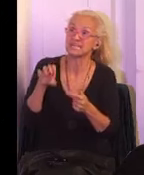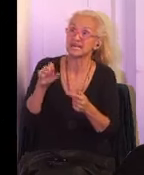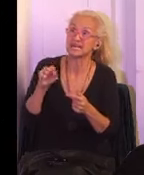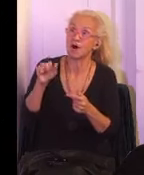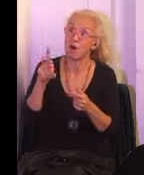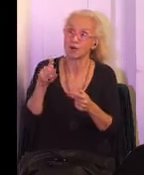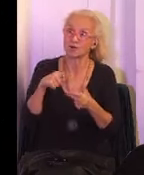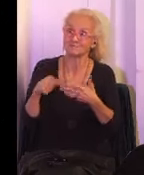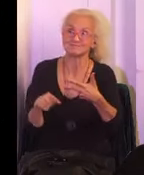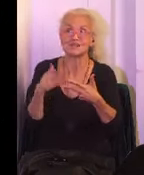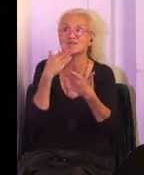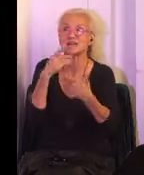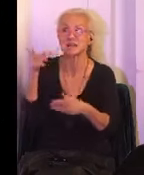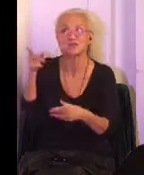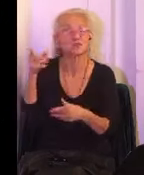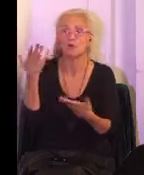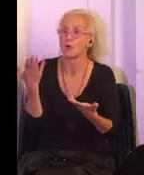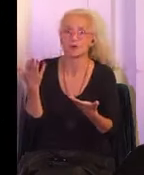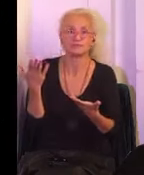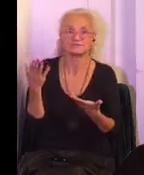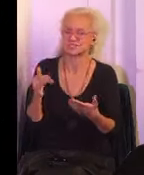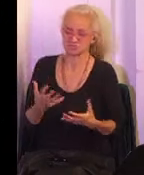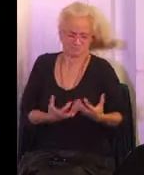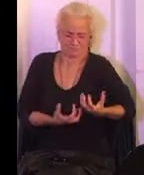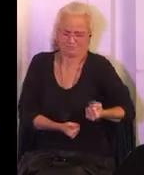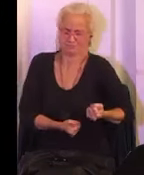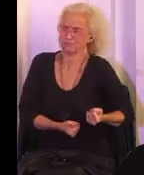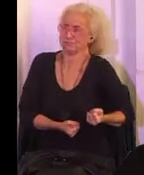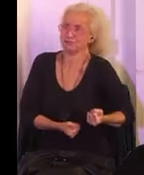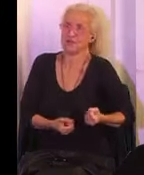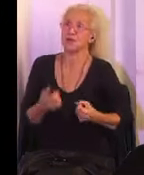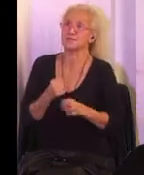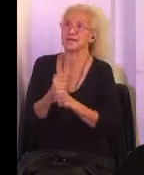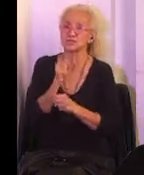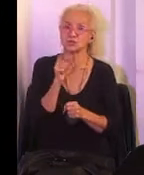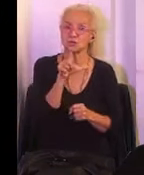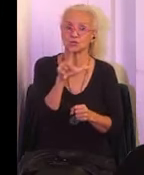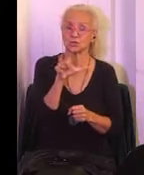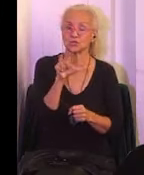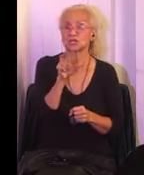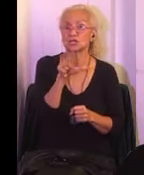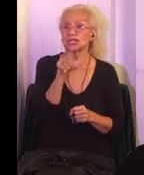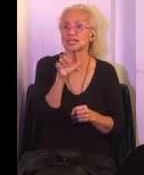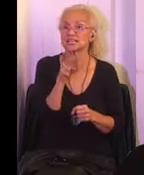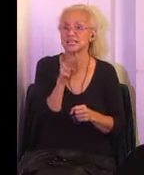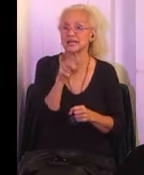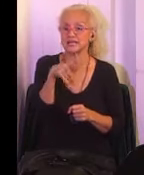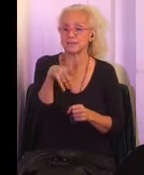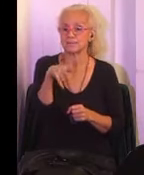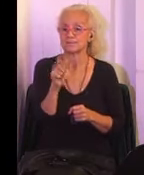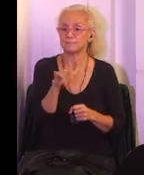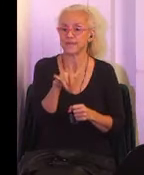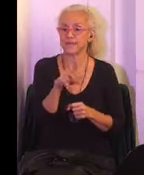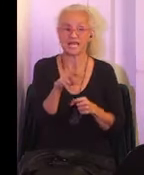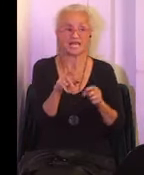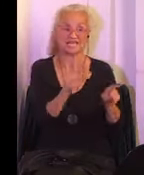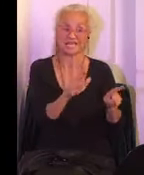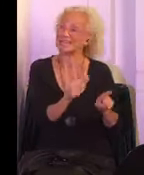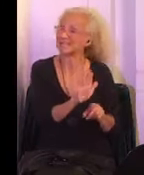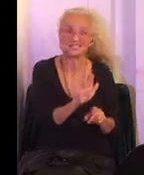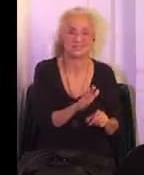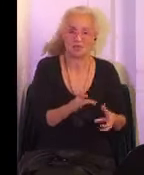making, for just being faithful and making sure that Glenn Payne's card ministry continues to bless from